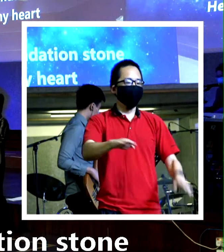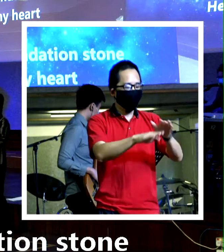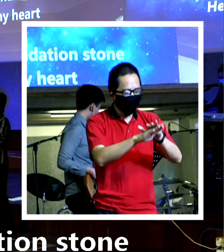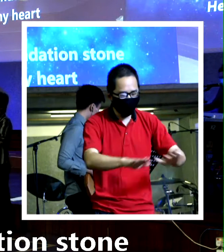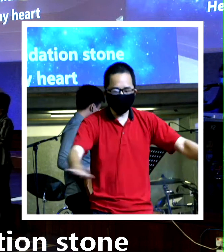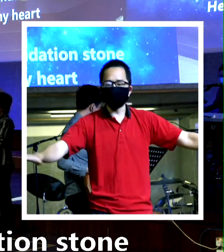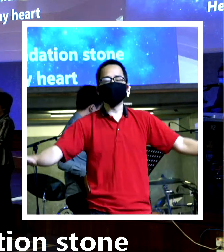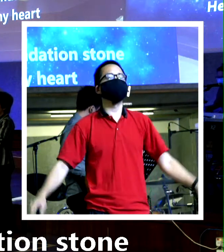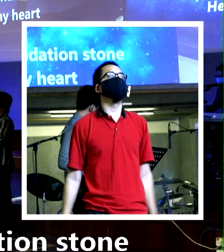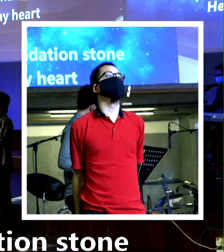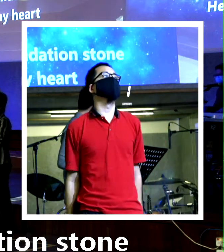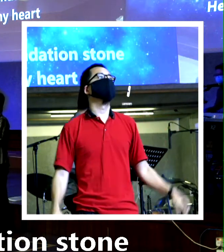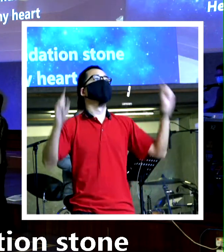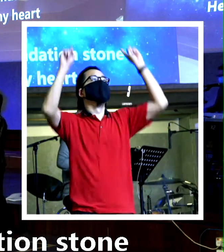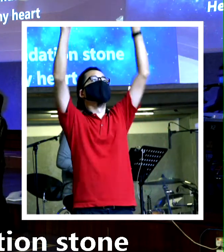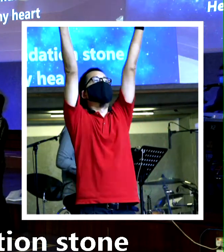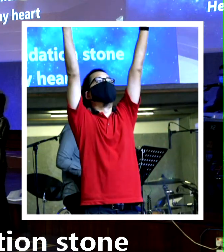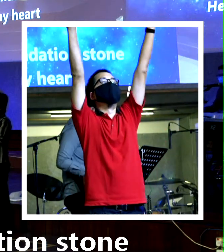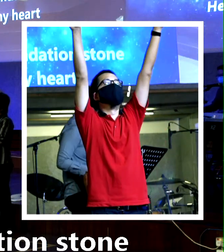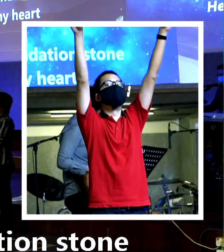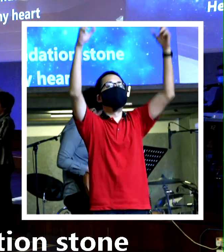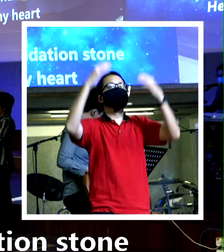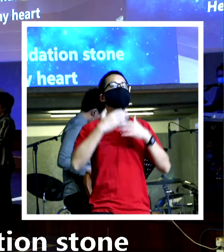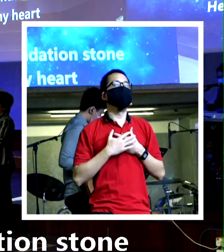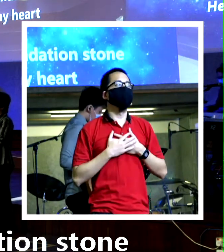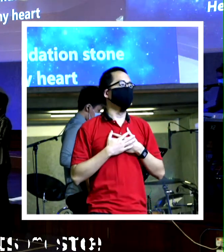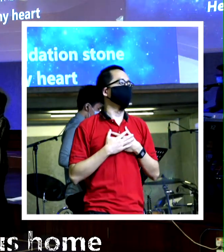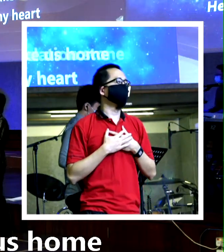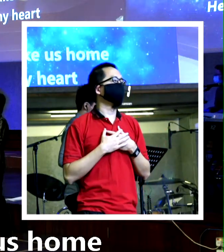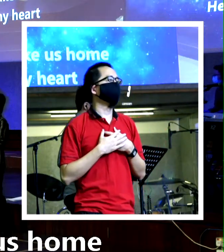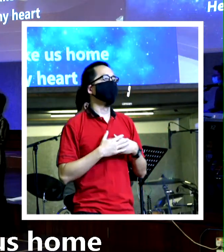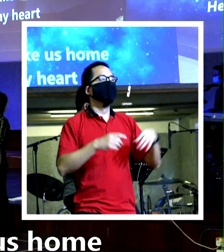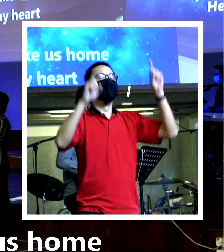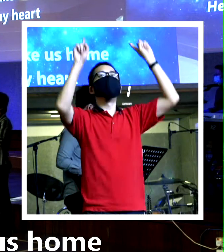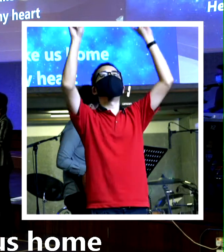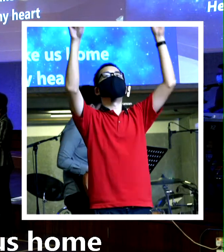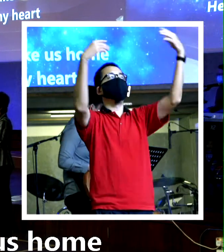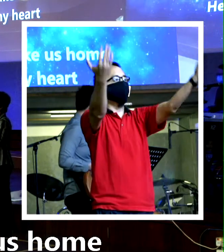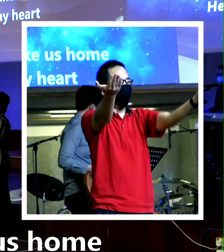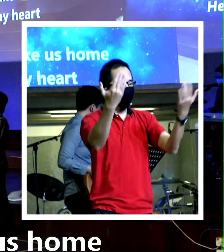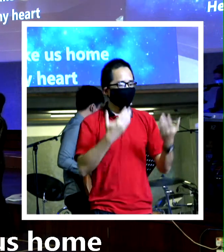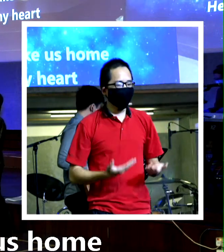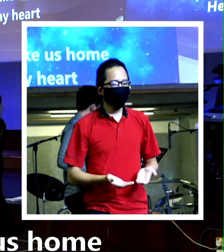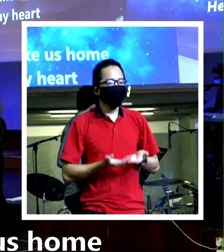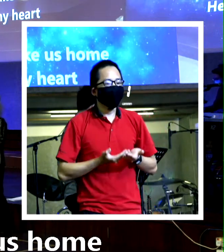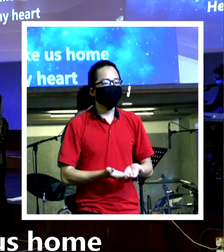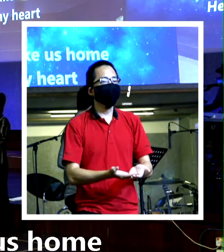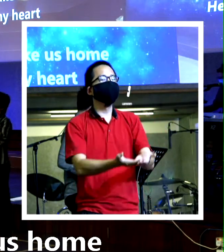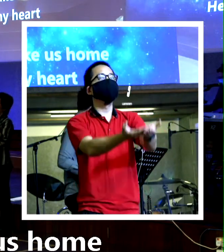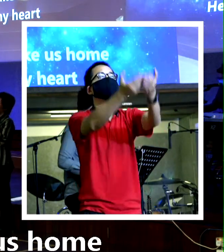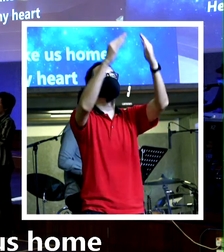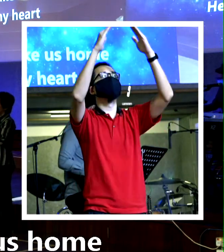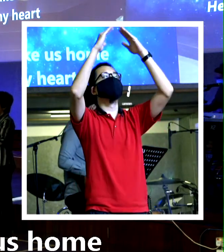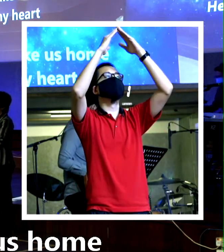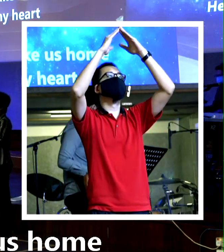the foundation stone. Heaven is in my heart. He will return, make